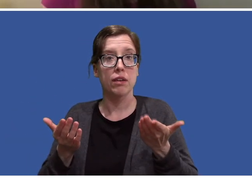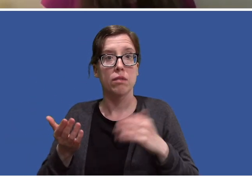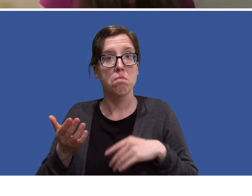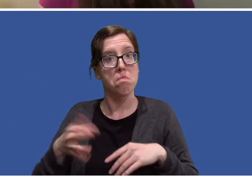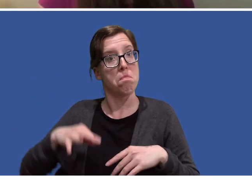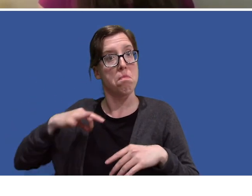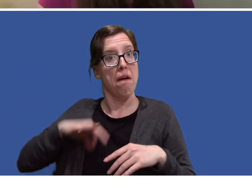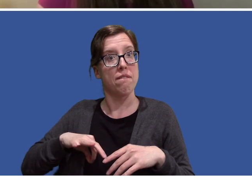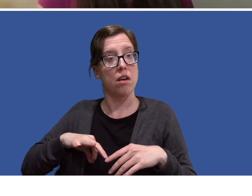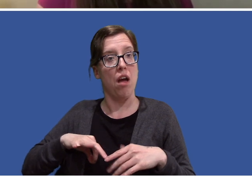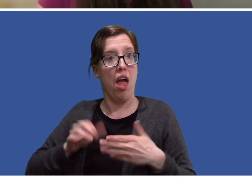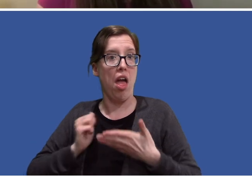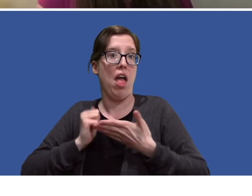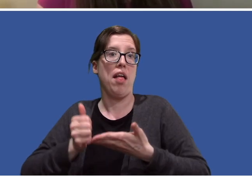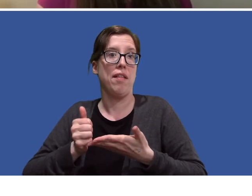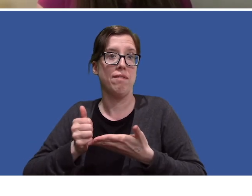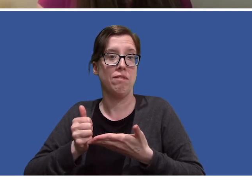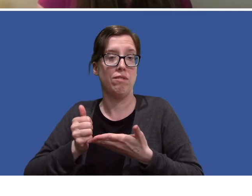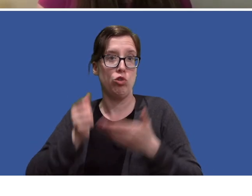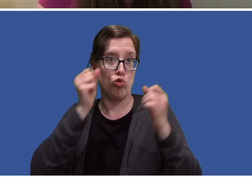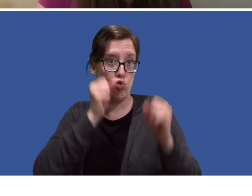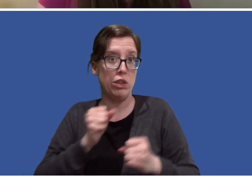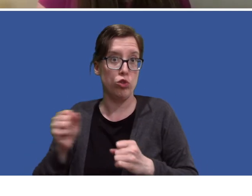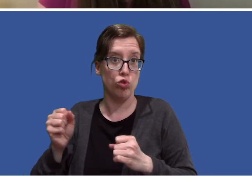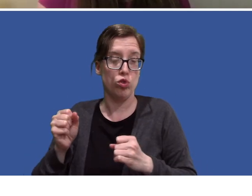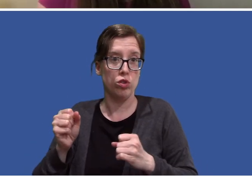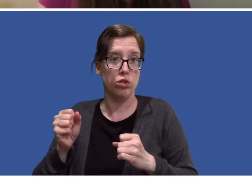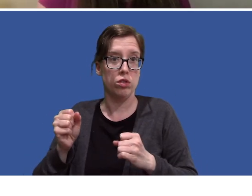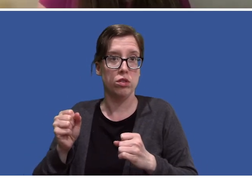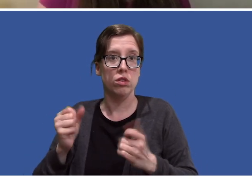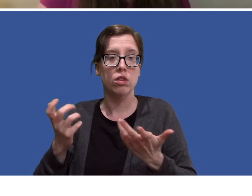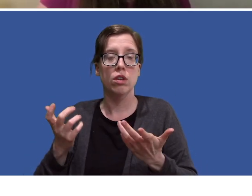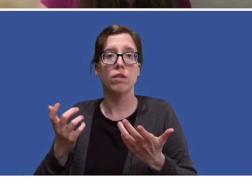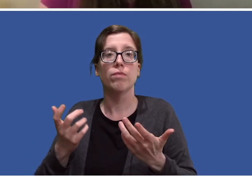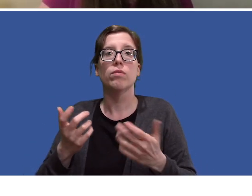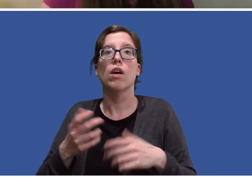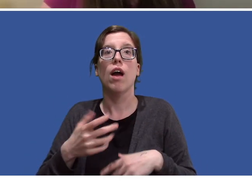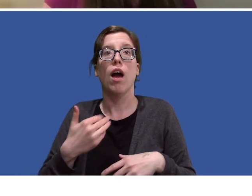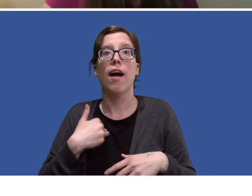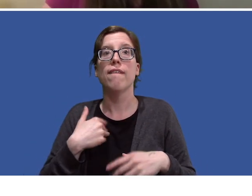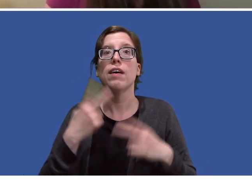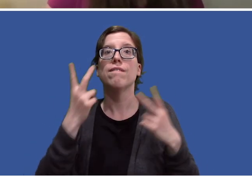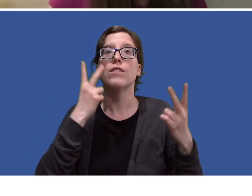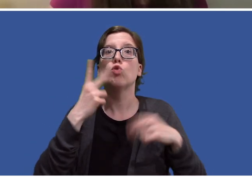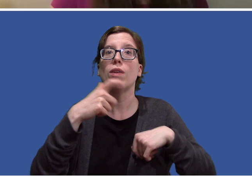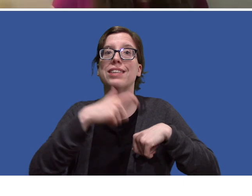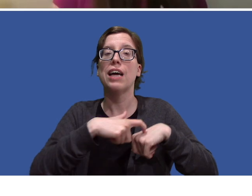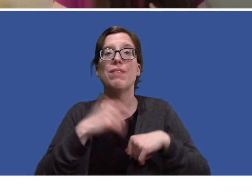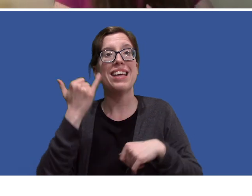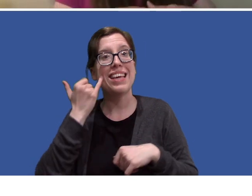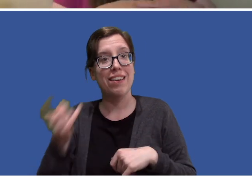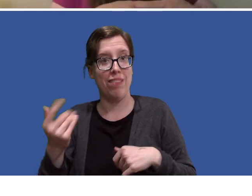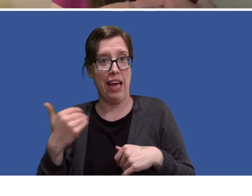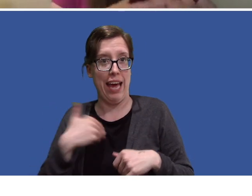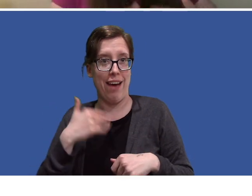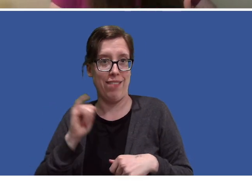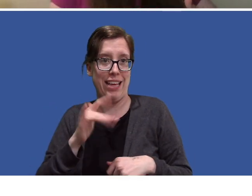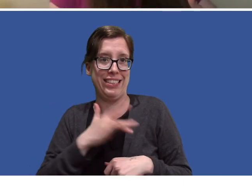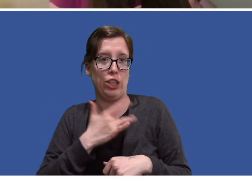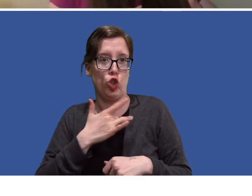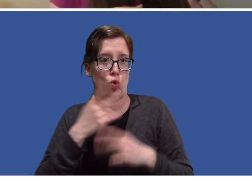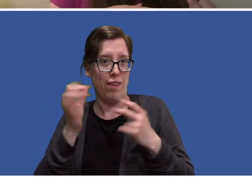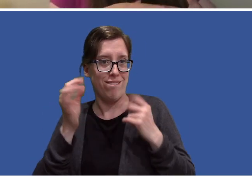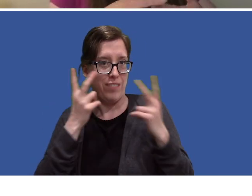The use of a visual timer if the child has access to vision and that child is not going to